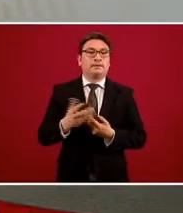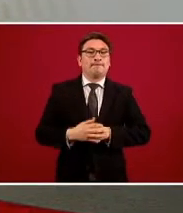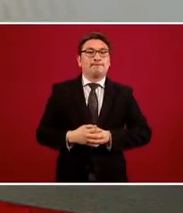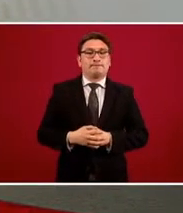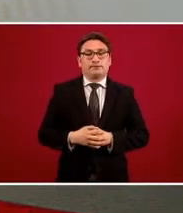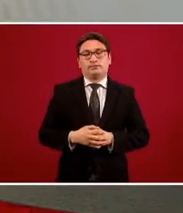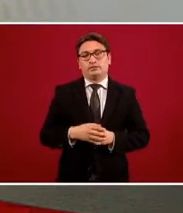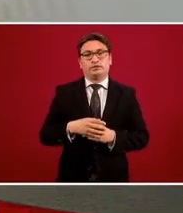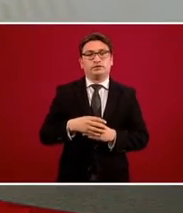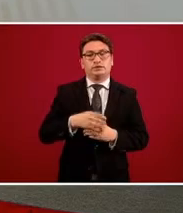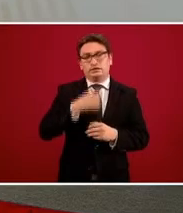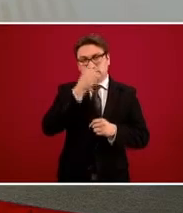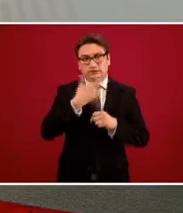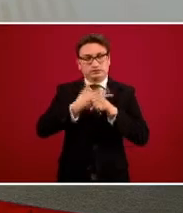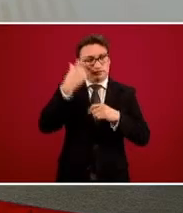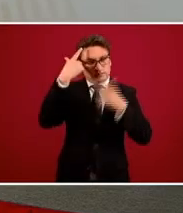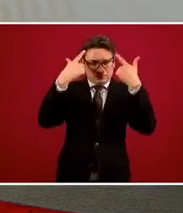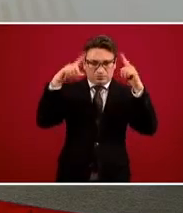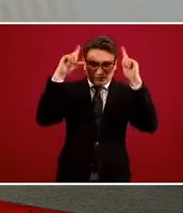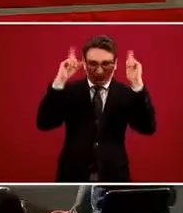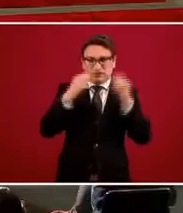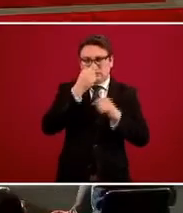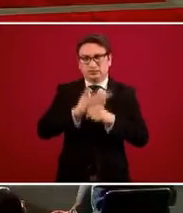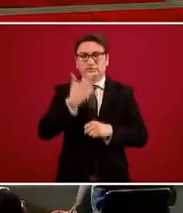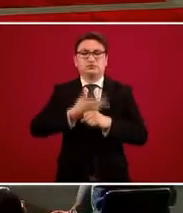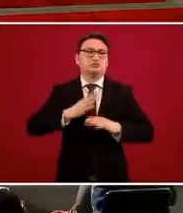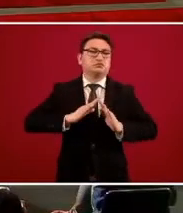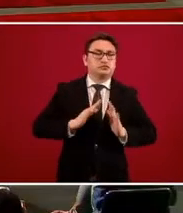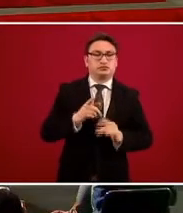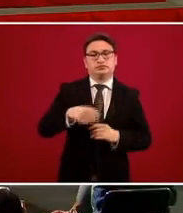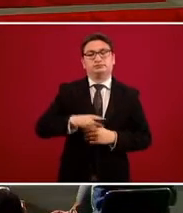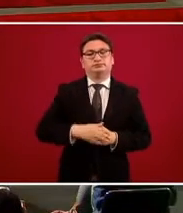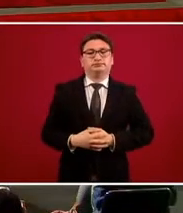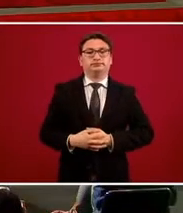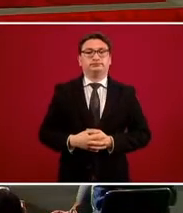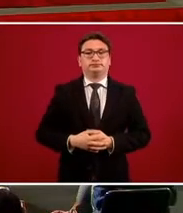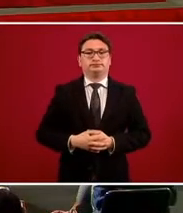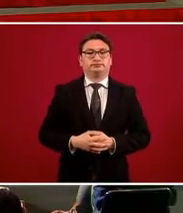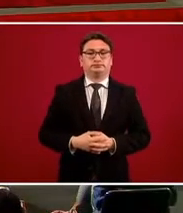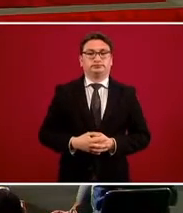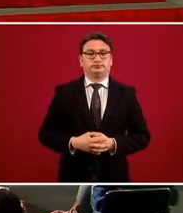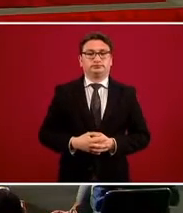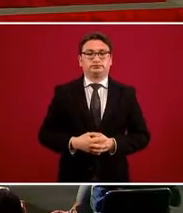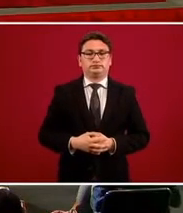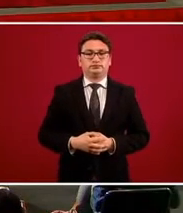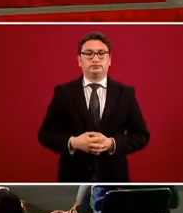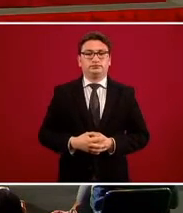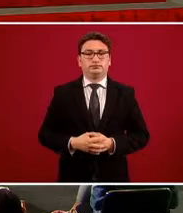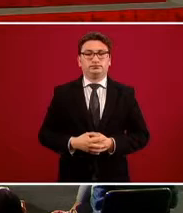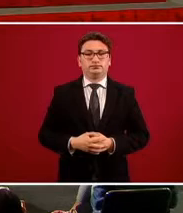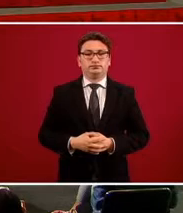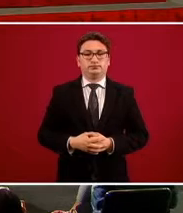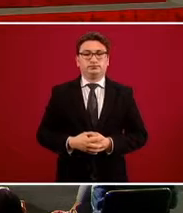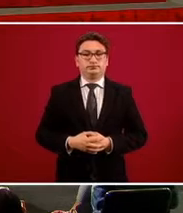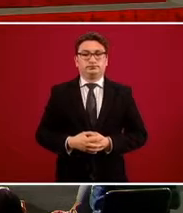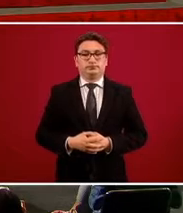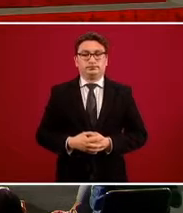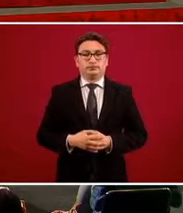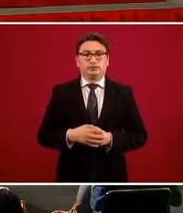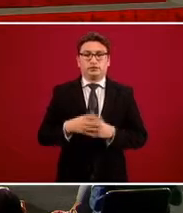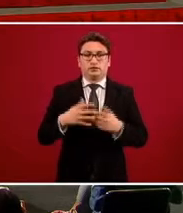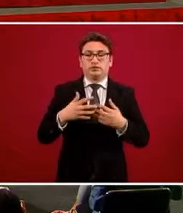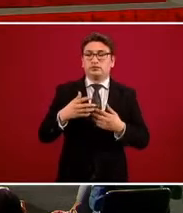PEMEX, at the Navy, at the Army hospitals. We're not talking about those right